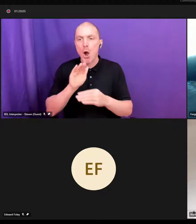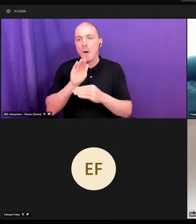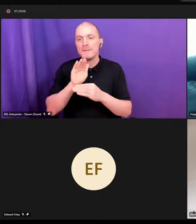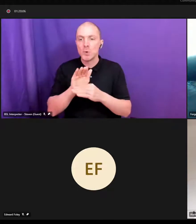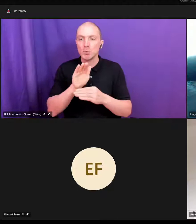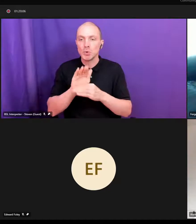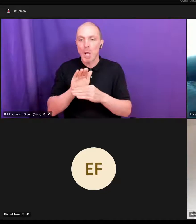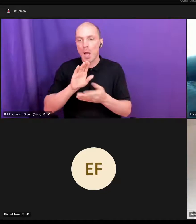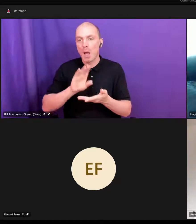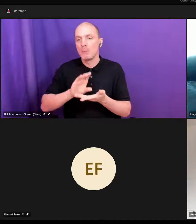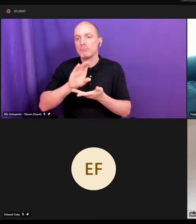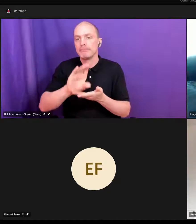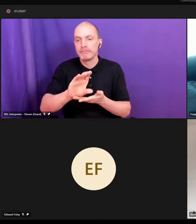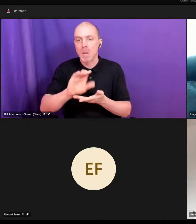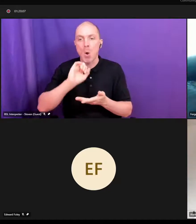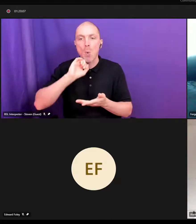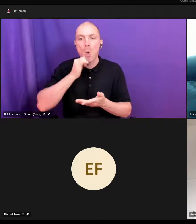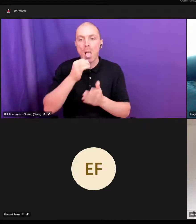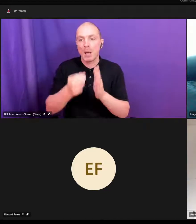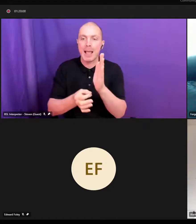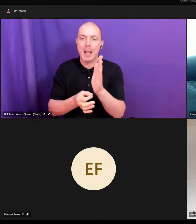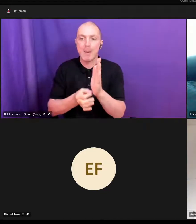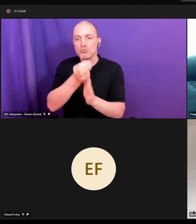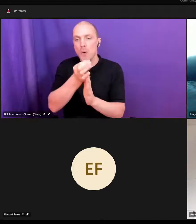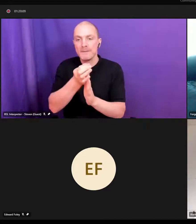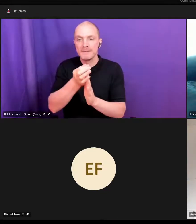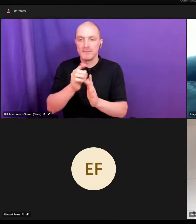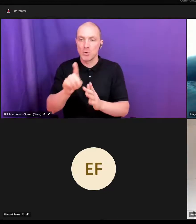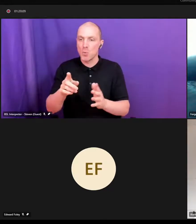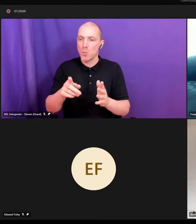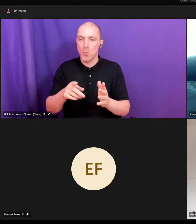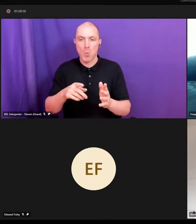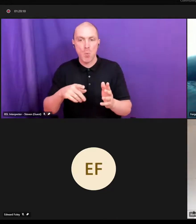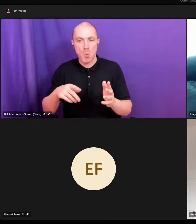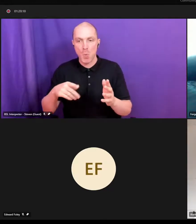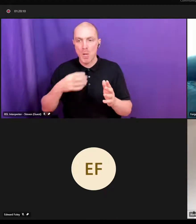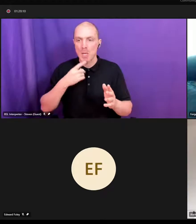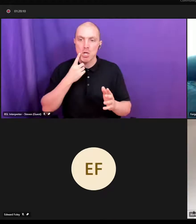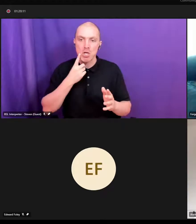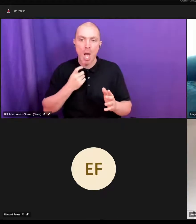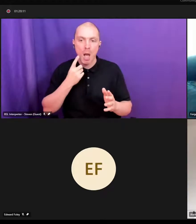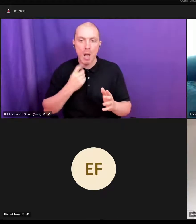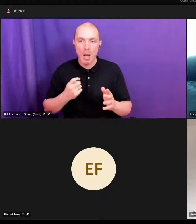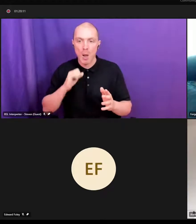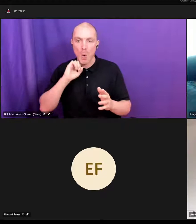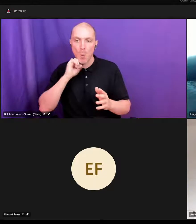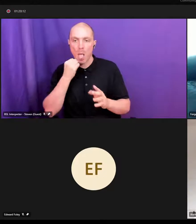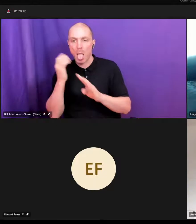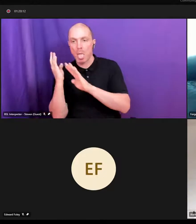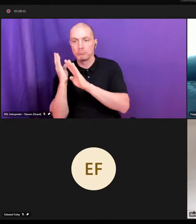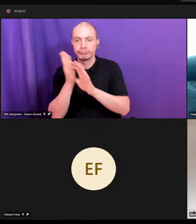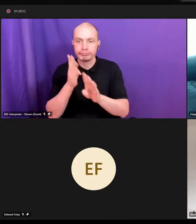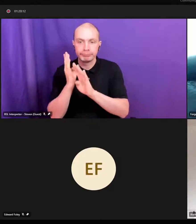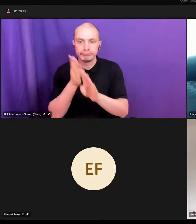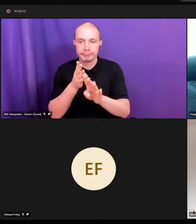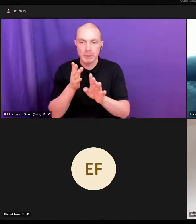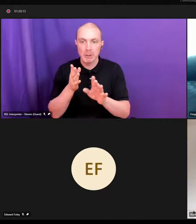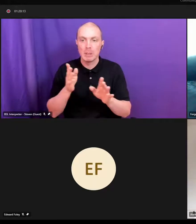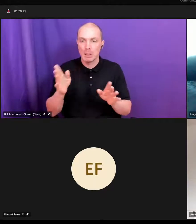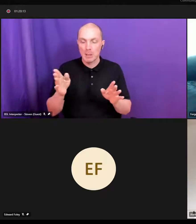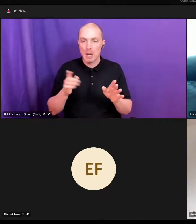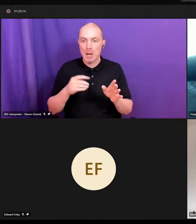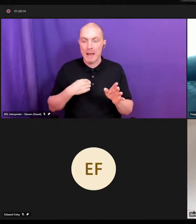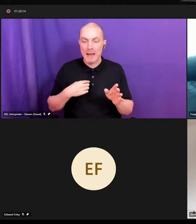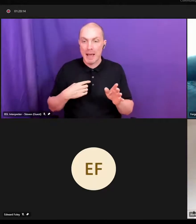left to make them better and strengthen their appeal for young people. And I think it would be, Margaret, I think it would be